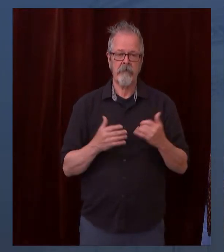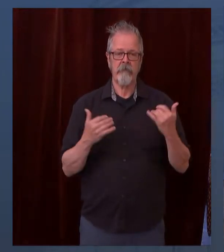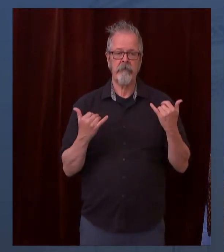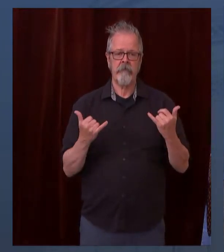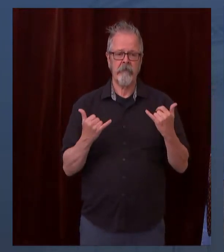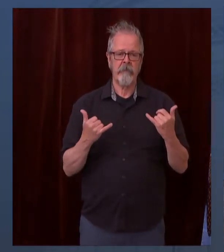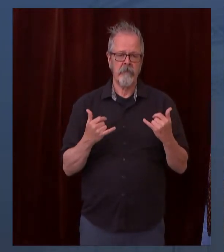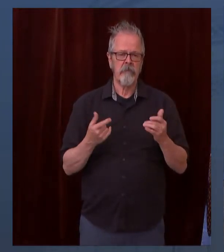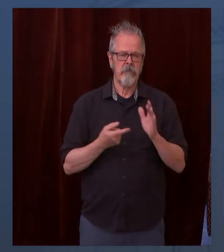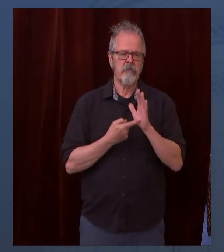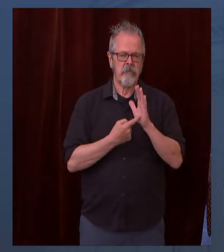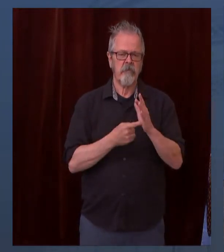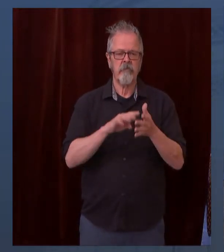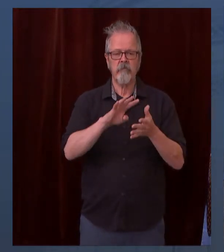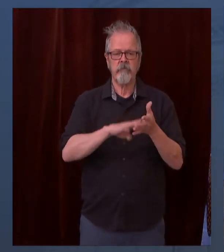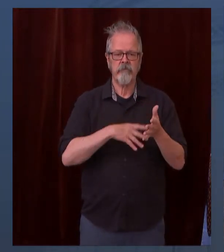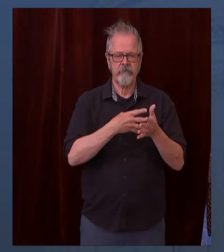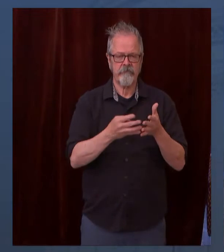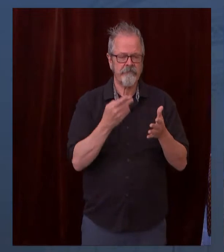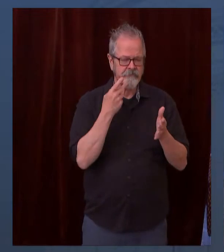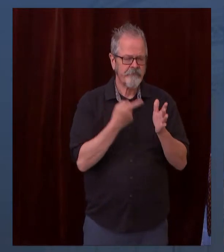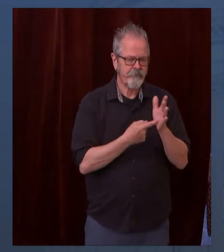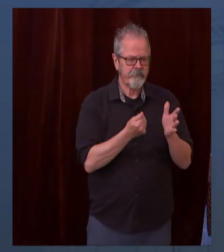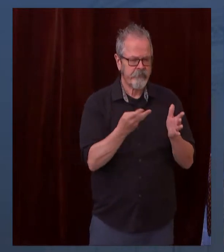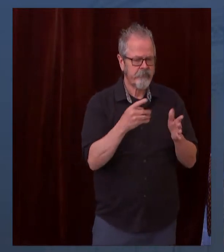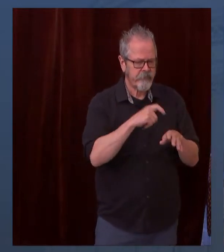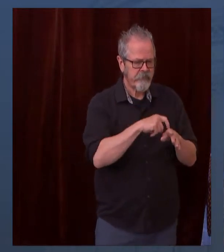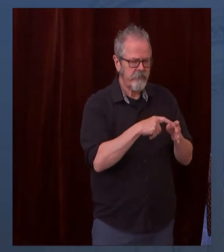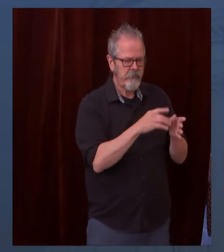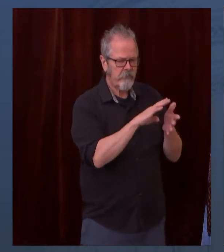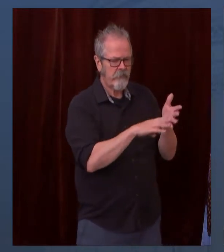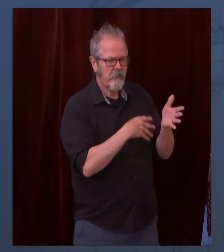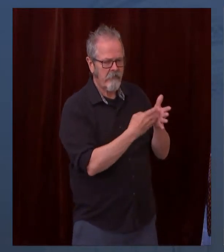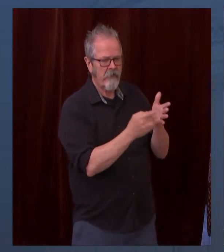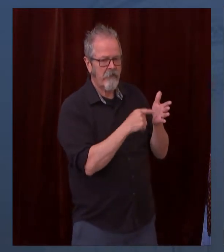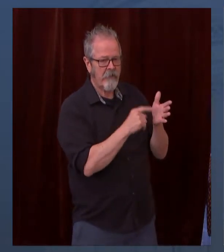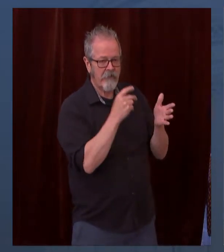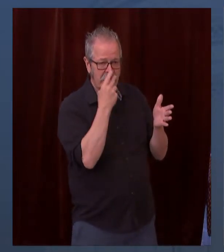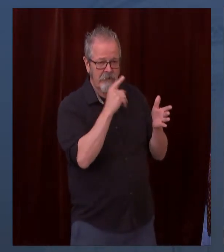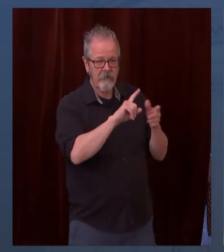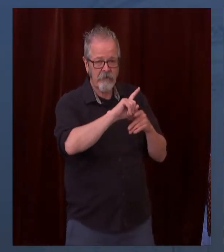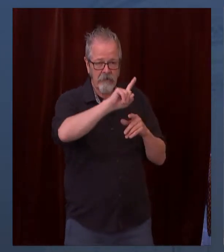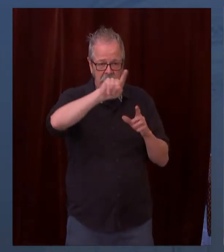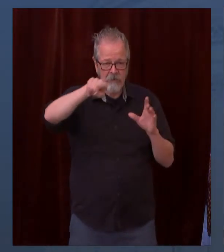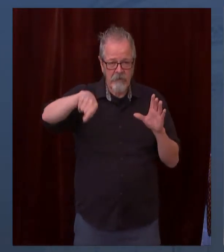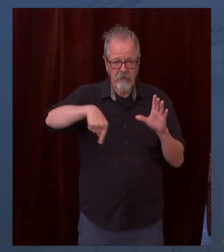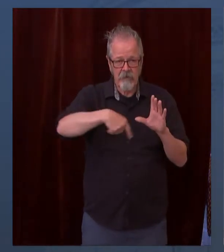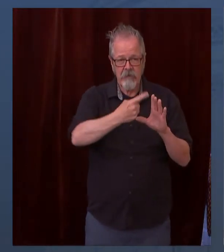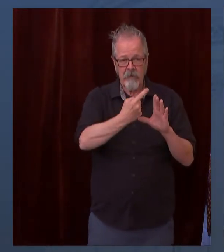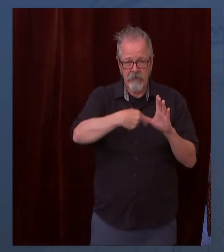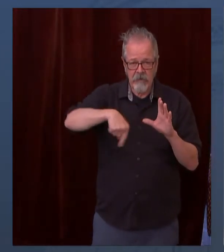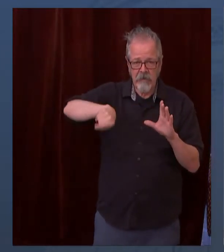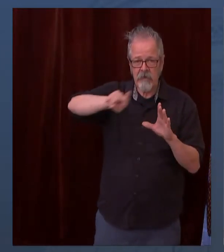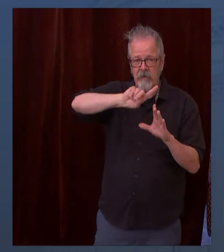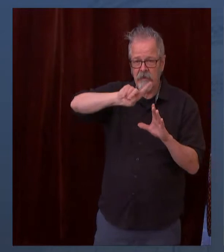times so that people can focus on what it is. what we'll show you